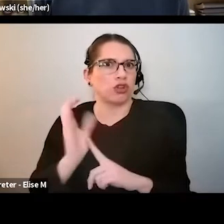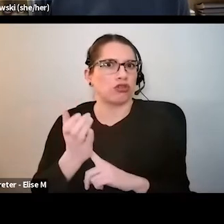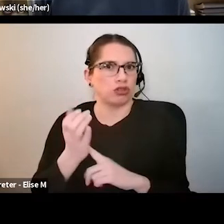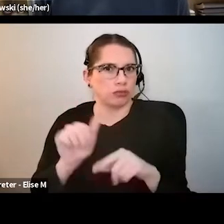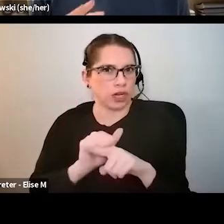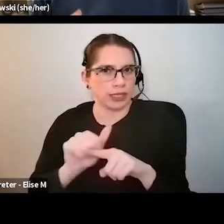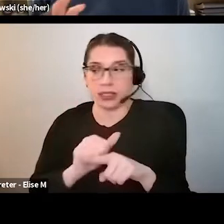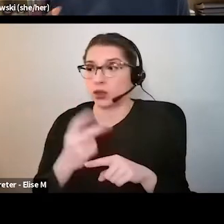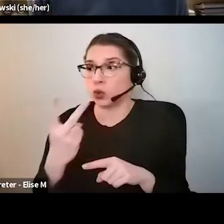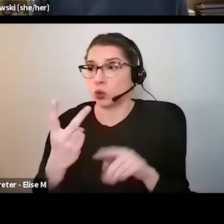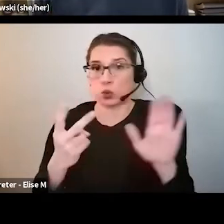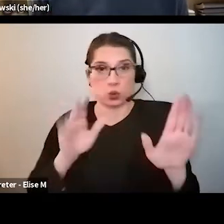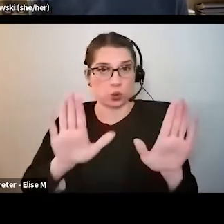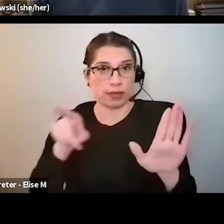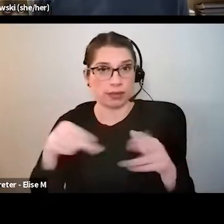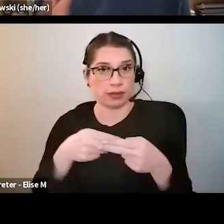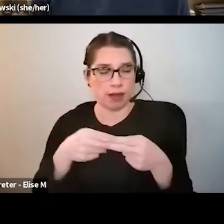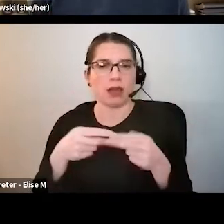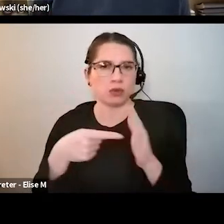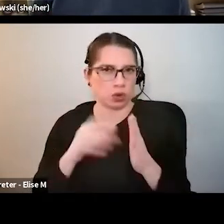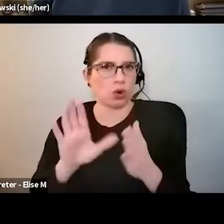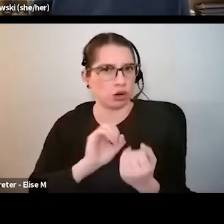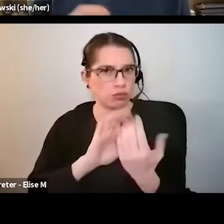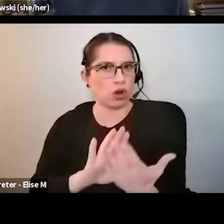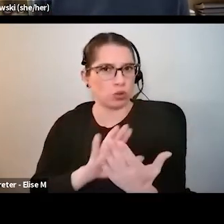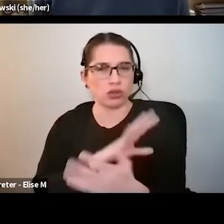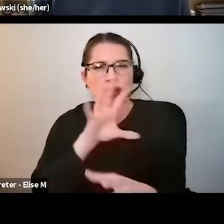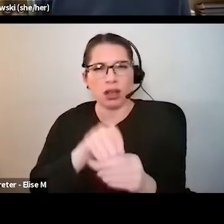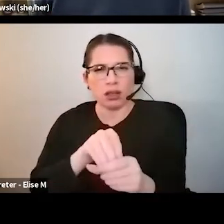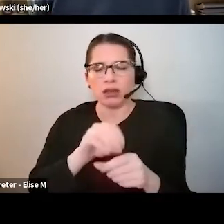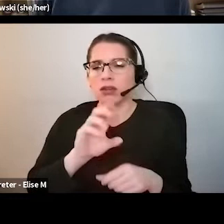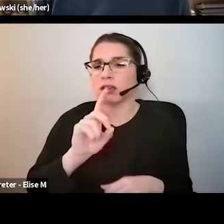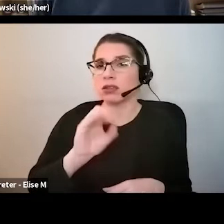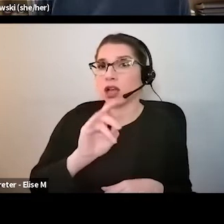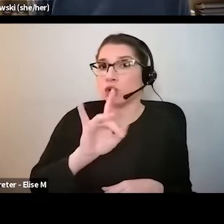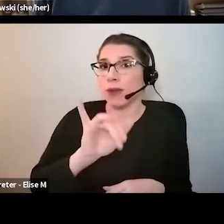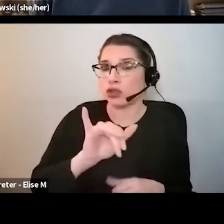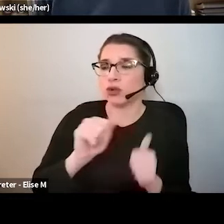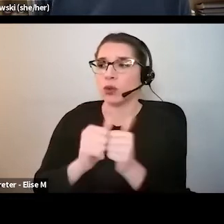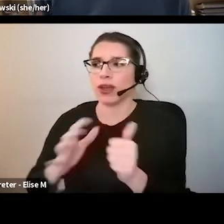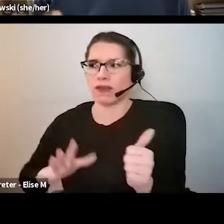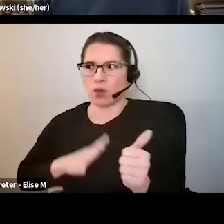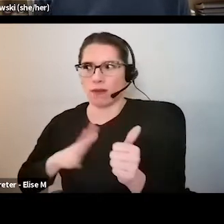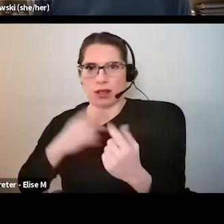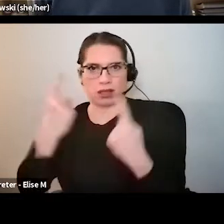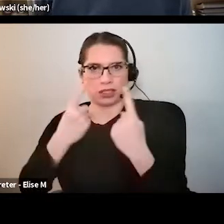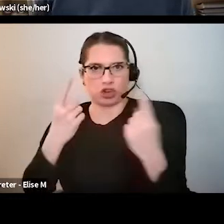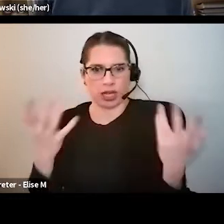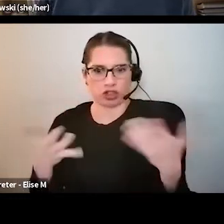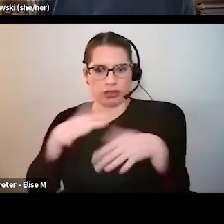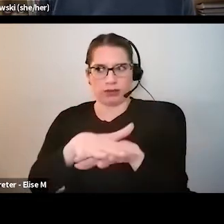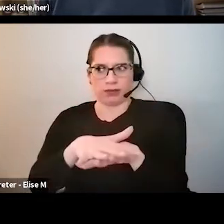this slide speak to her approach that combined documentary with formal considerations. Shark